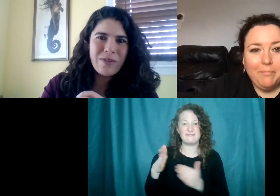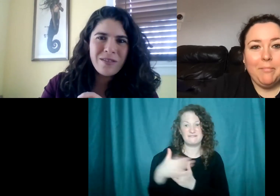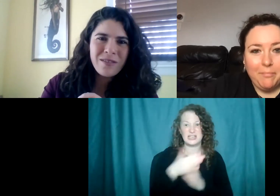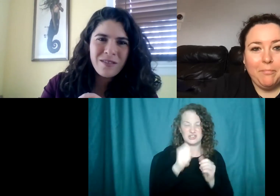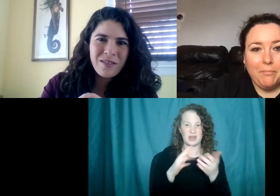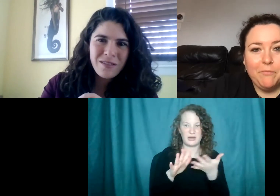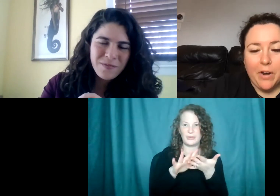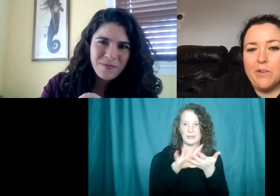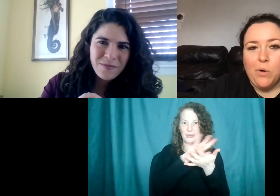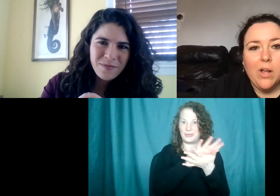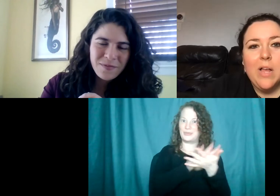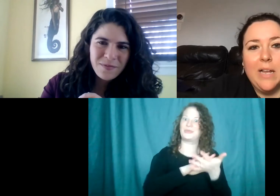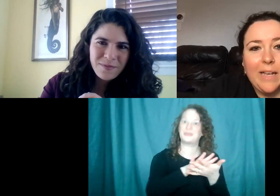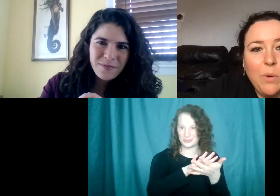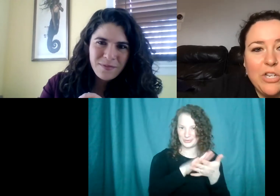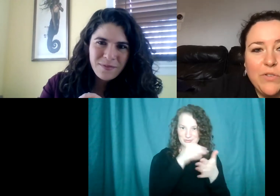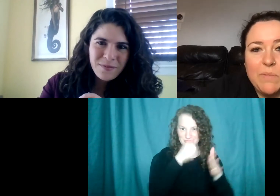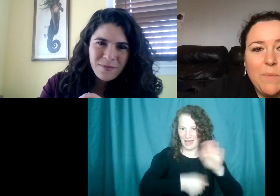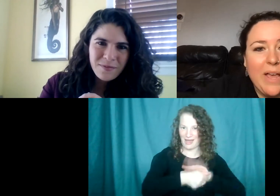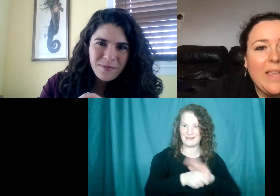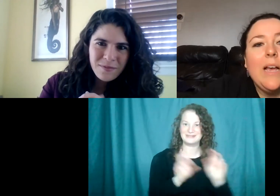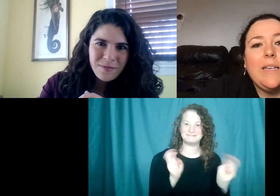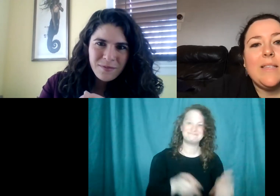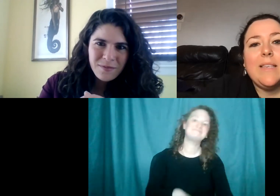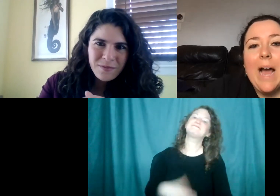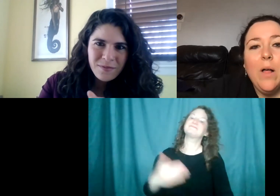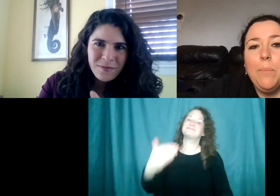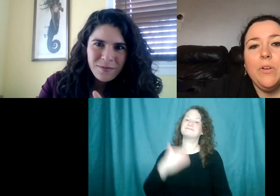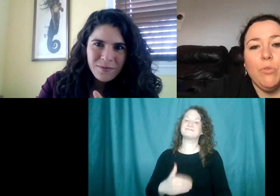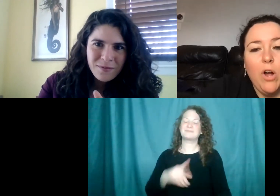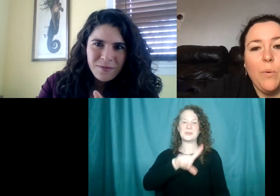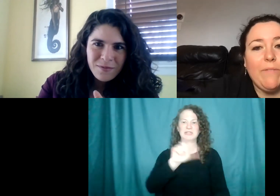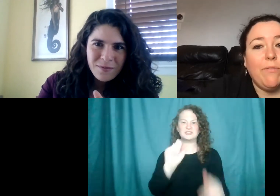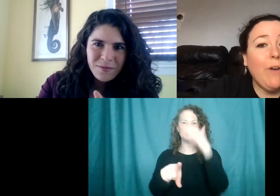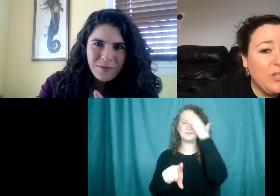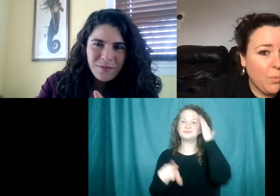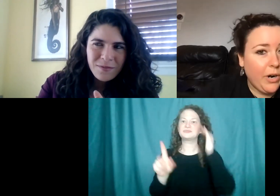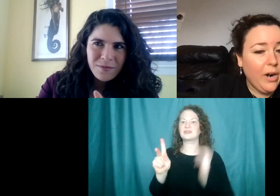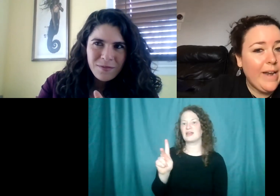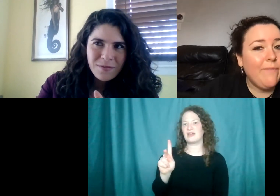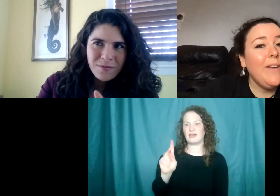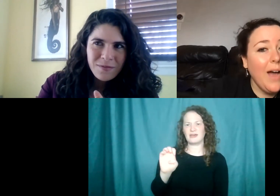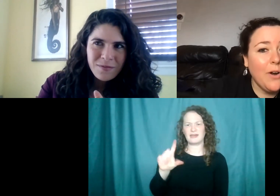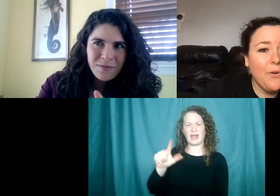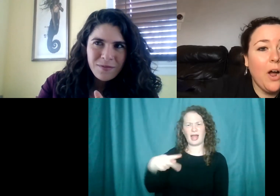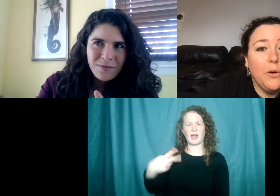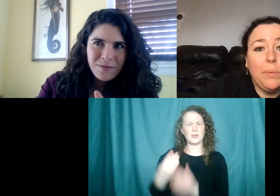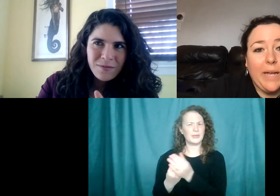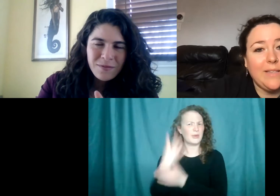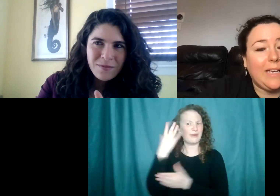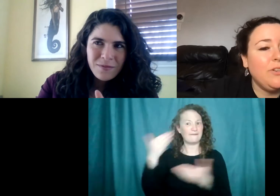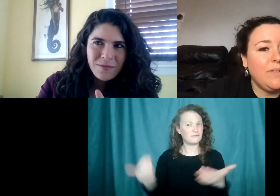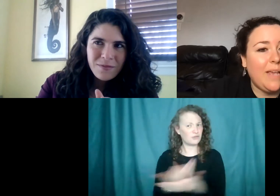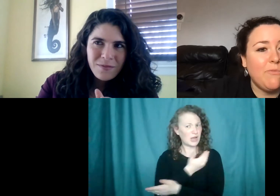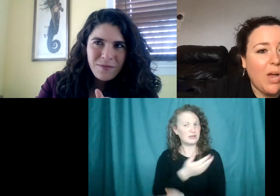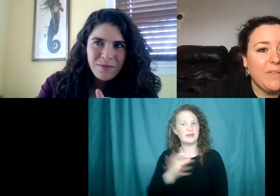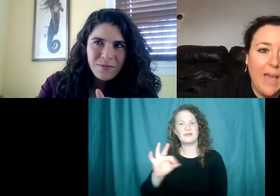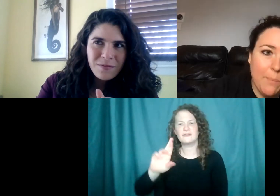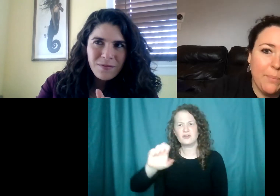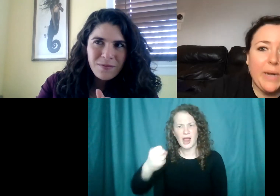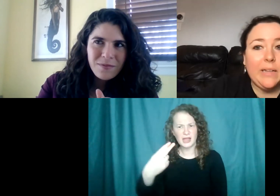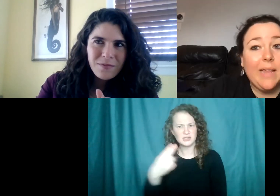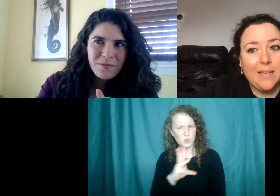kelp. Very cool. Next question is from Smith. Does kelp grow in fresh water? And if not, are there other plants that can do the same